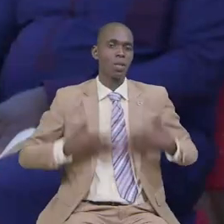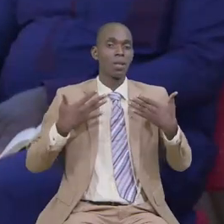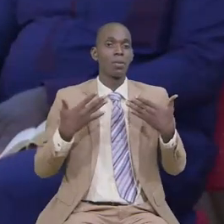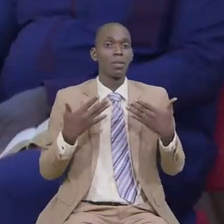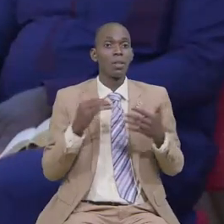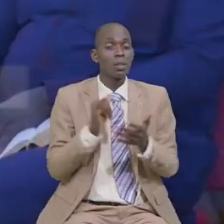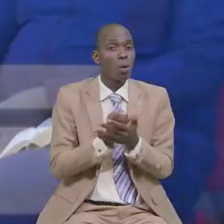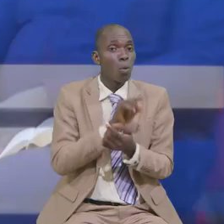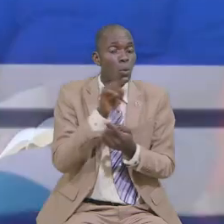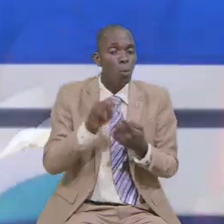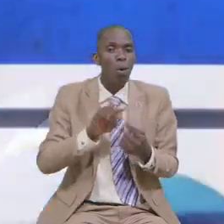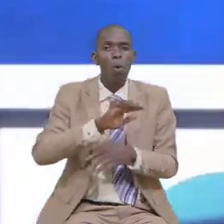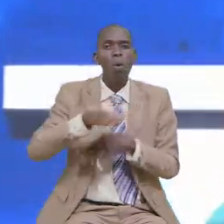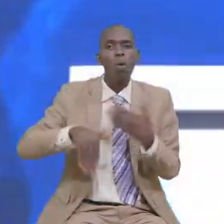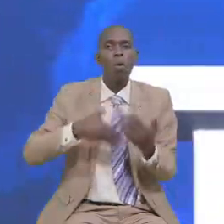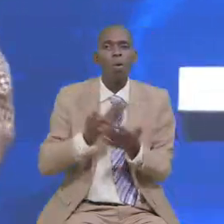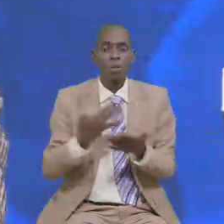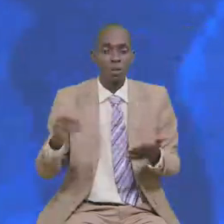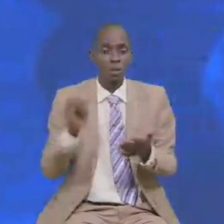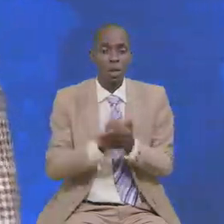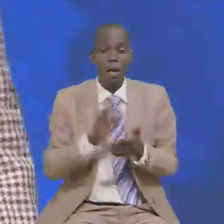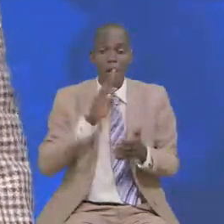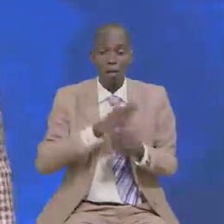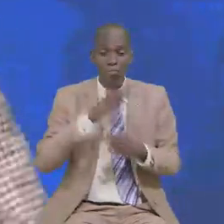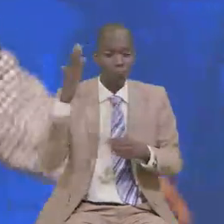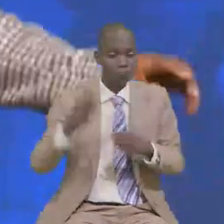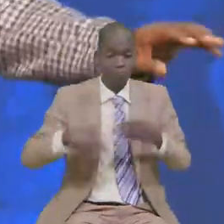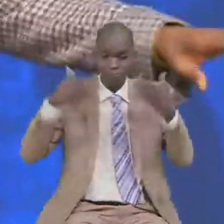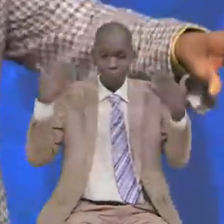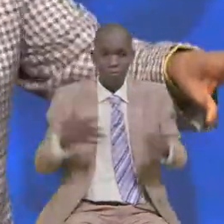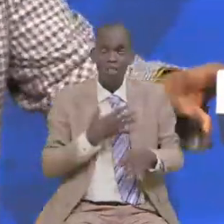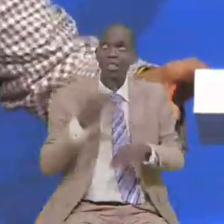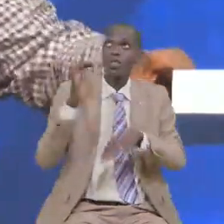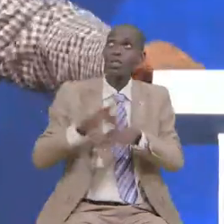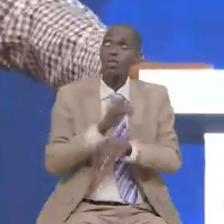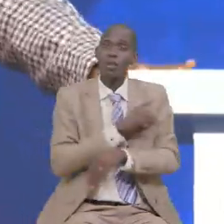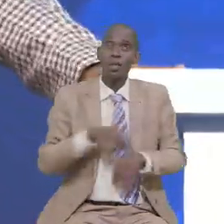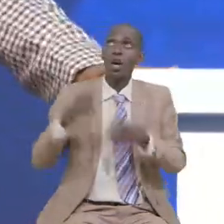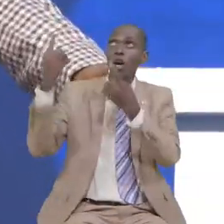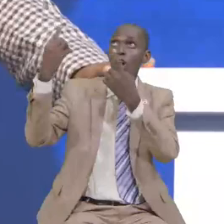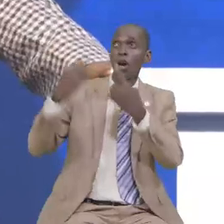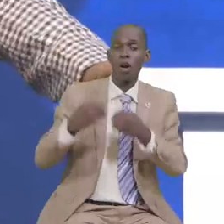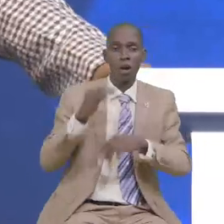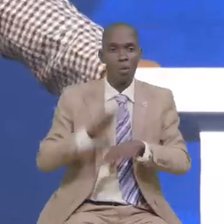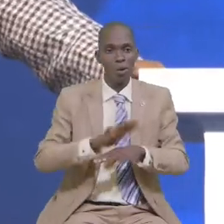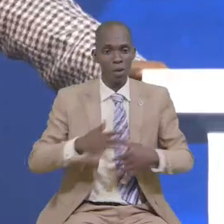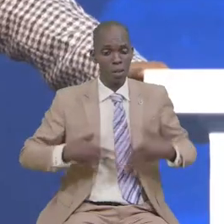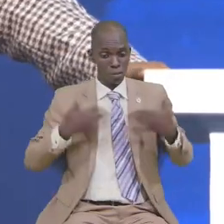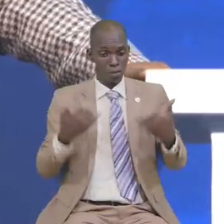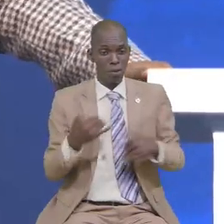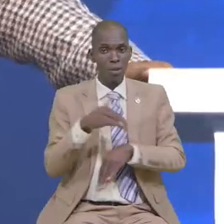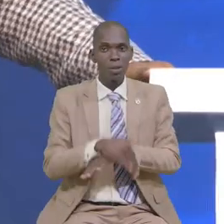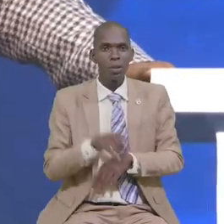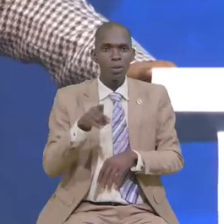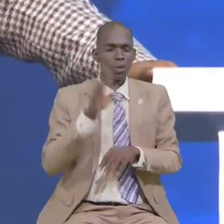when all those things are finally finished and the touch of the Lord comes upon your life tonight, well, we look at